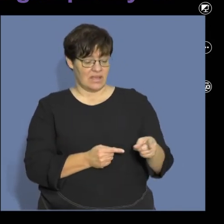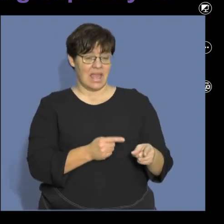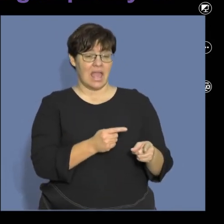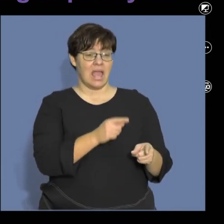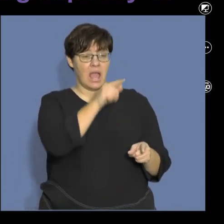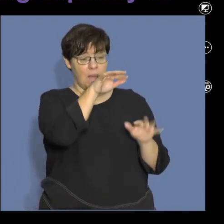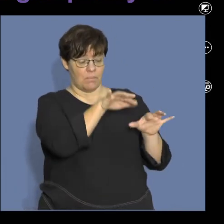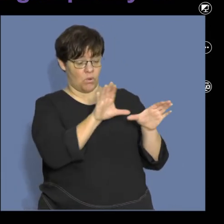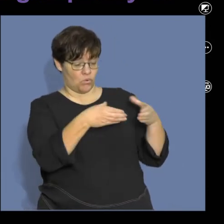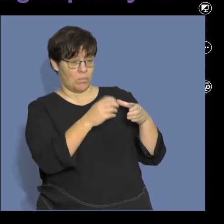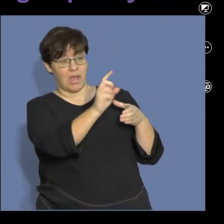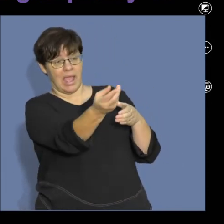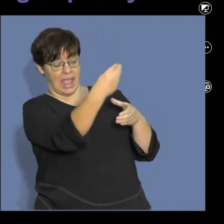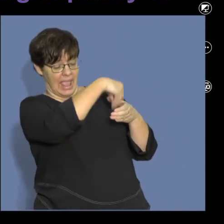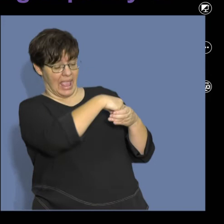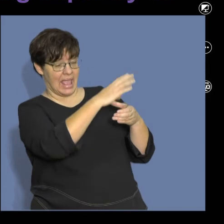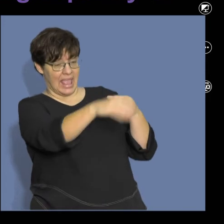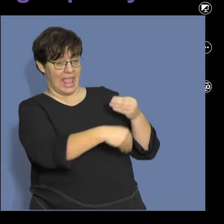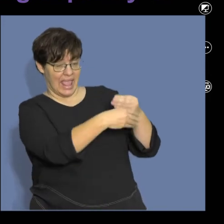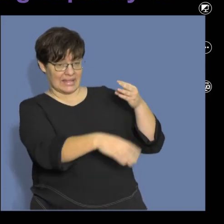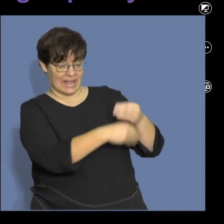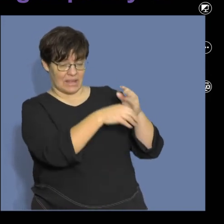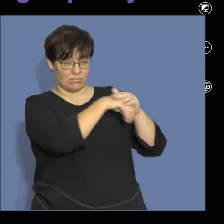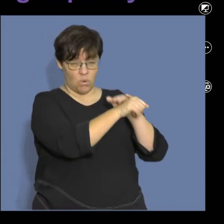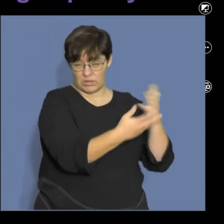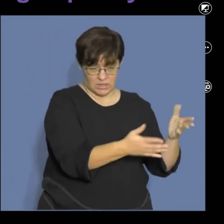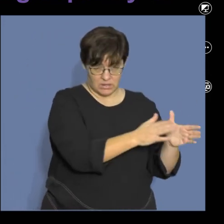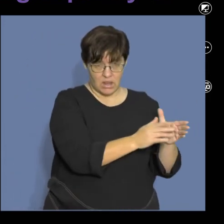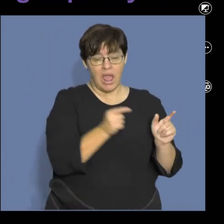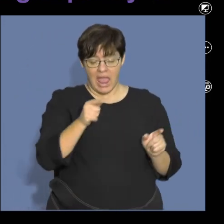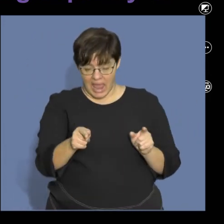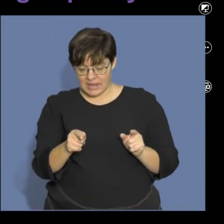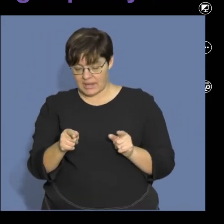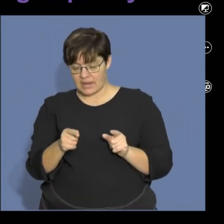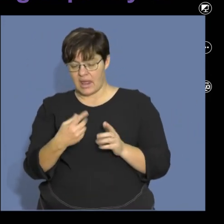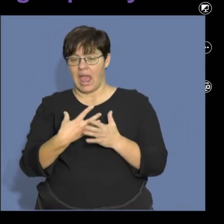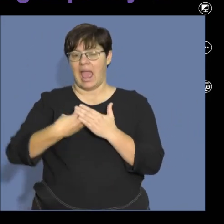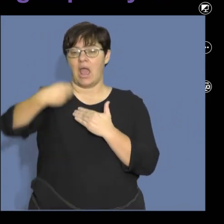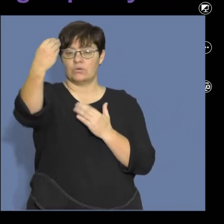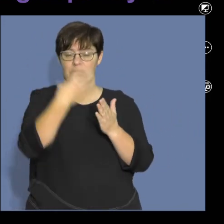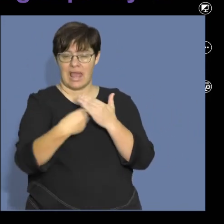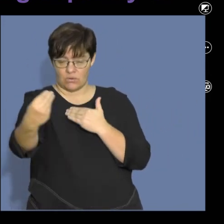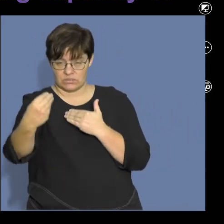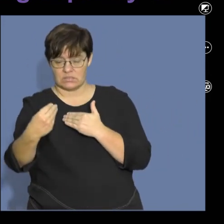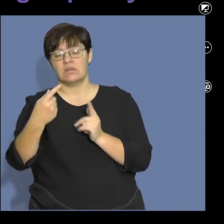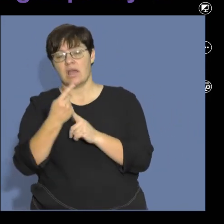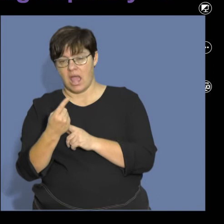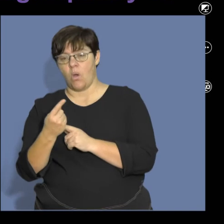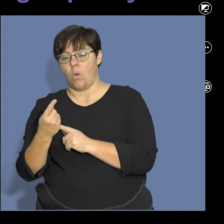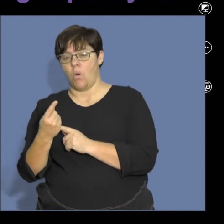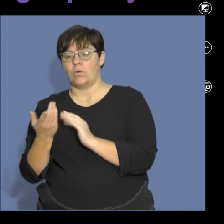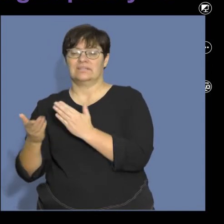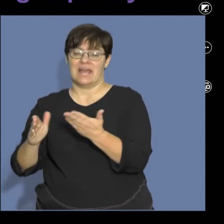between adding members to a population and taking away members